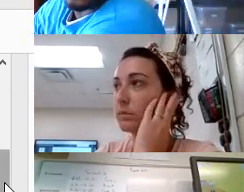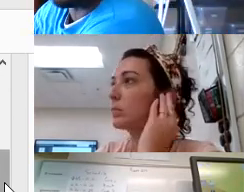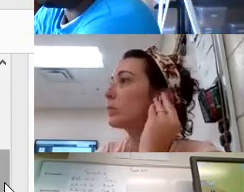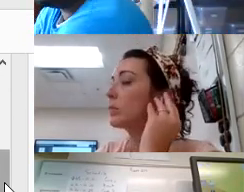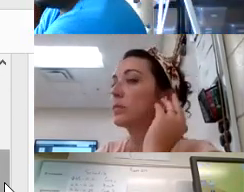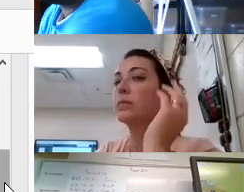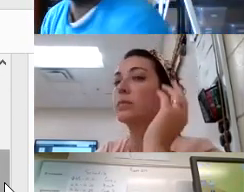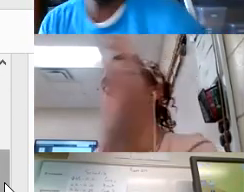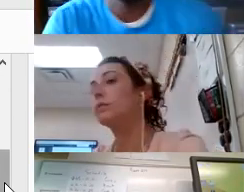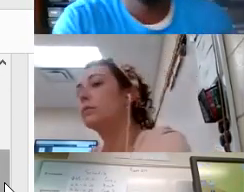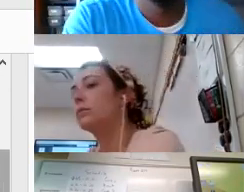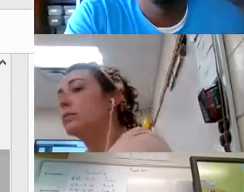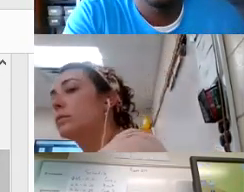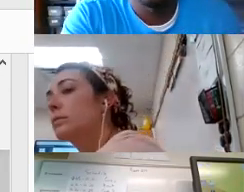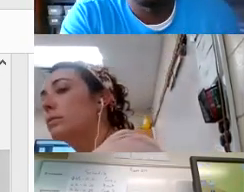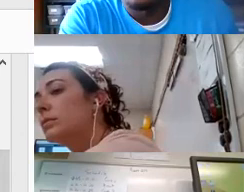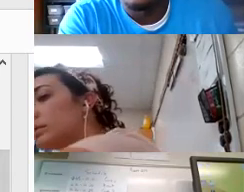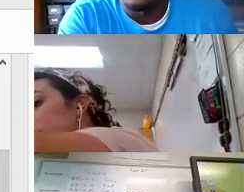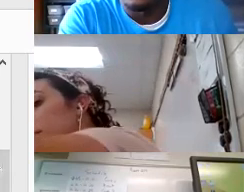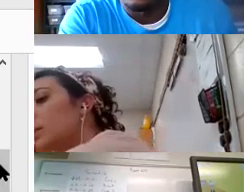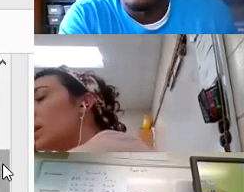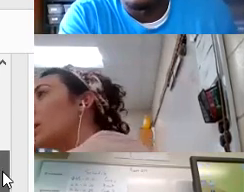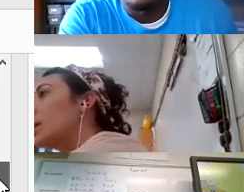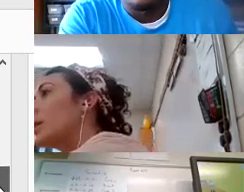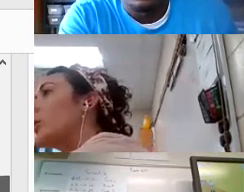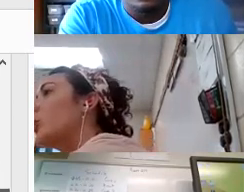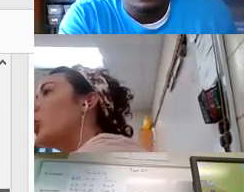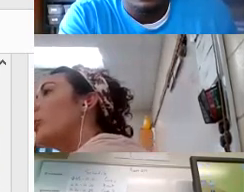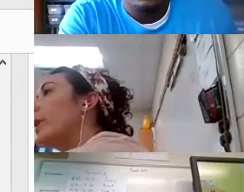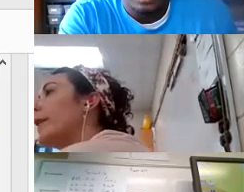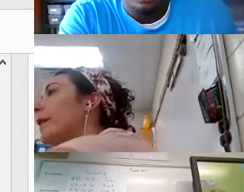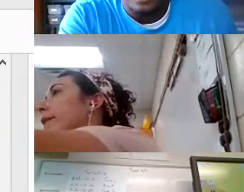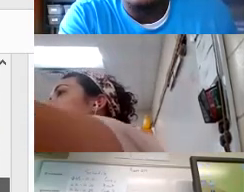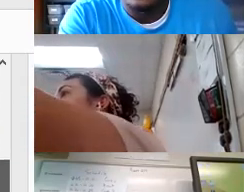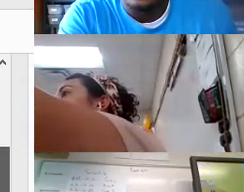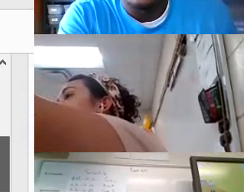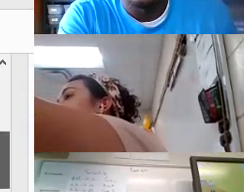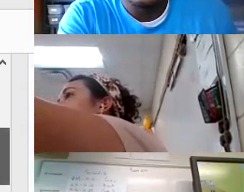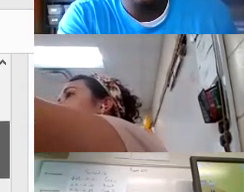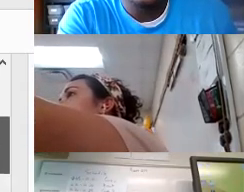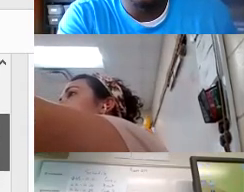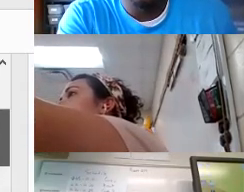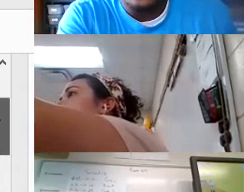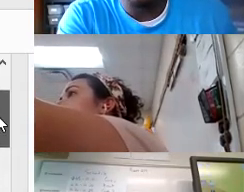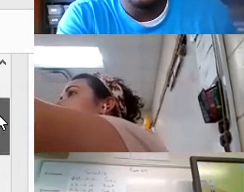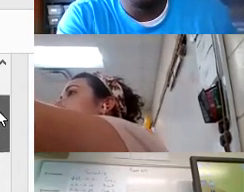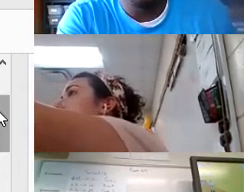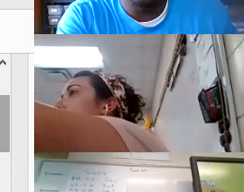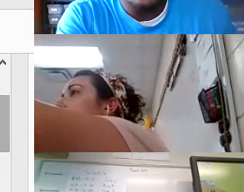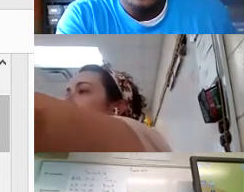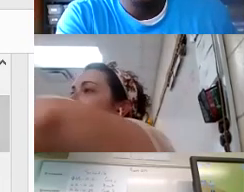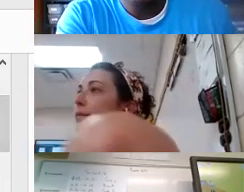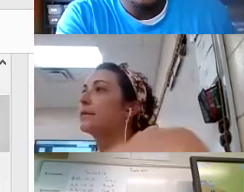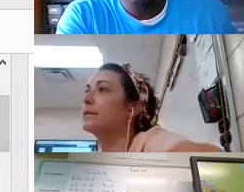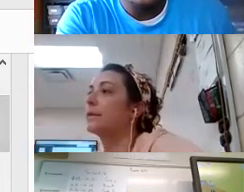So that's what that is for. All right. Tower assembly, we're not going to really go